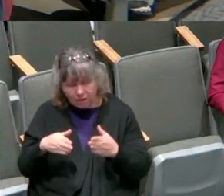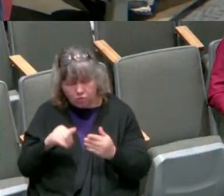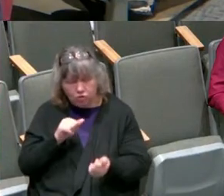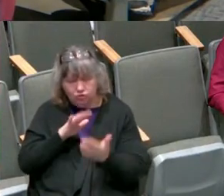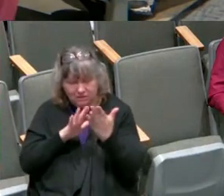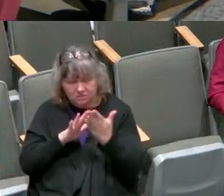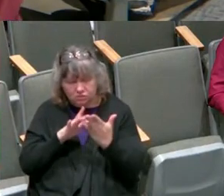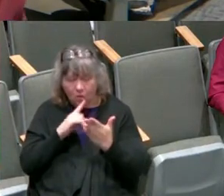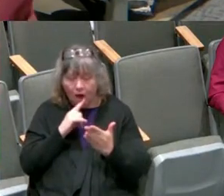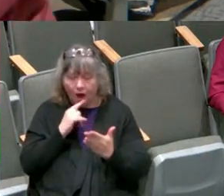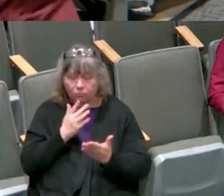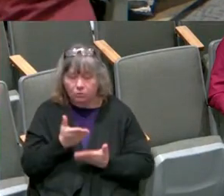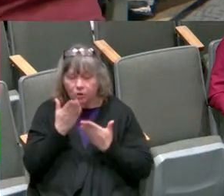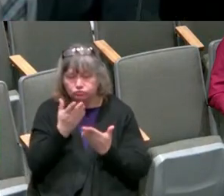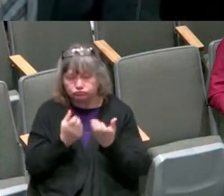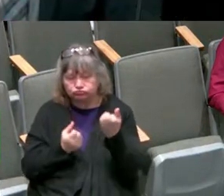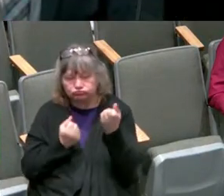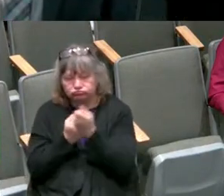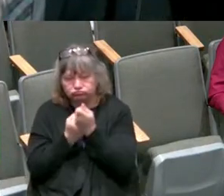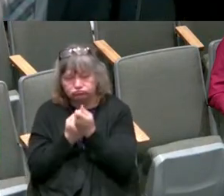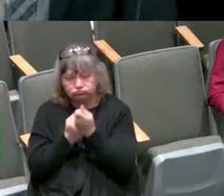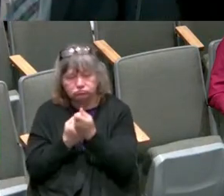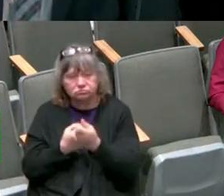I propose voting for it